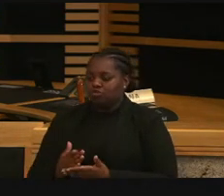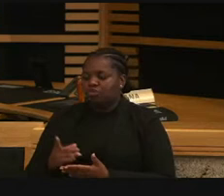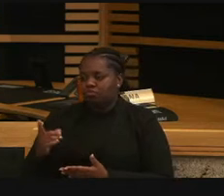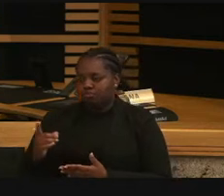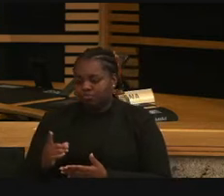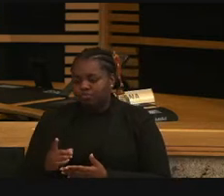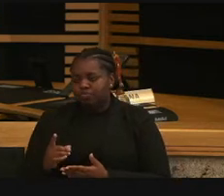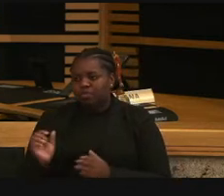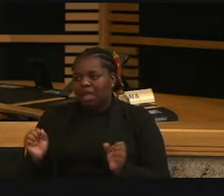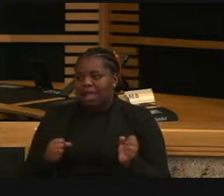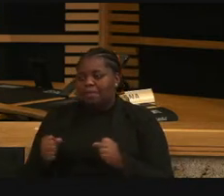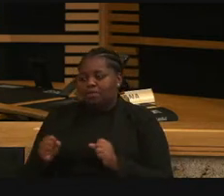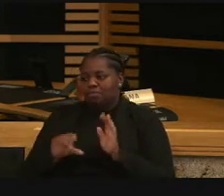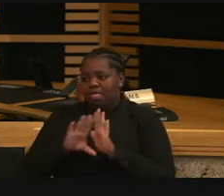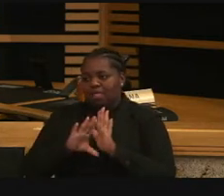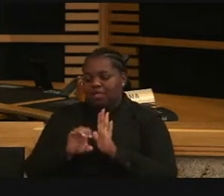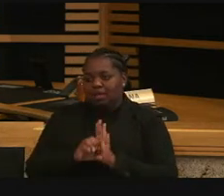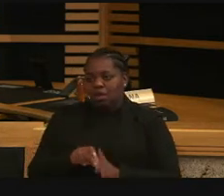Equity Act